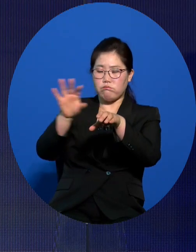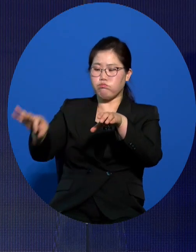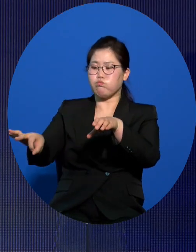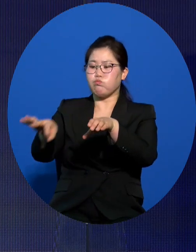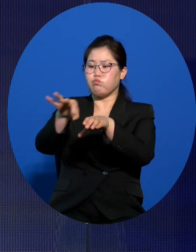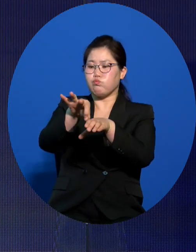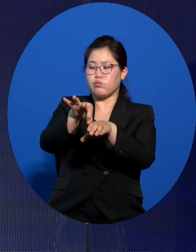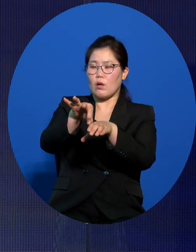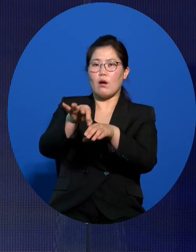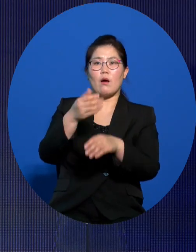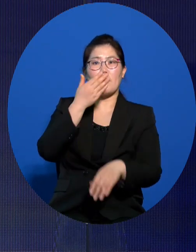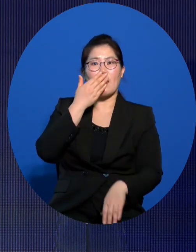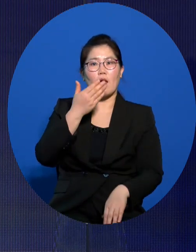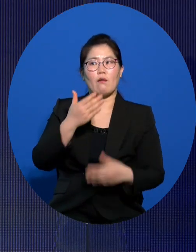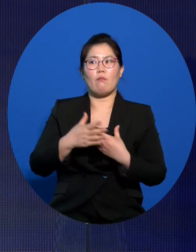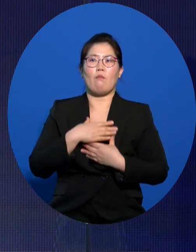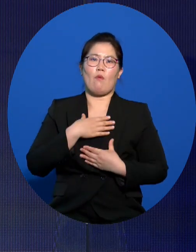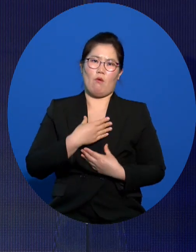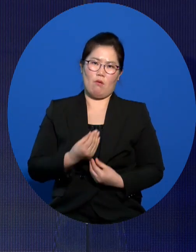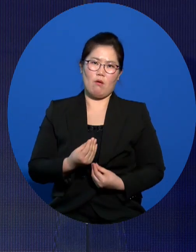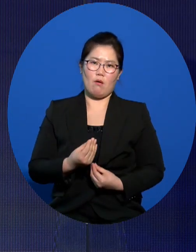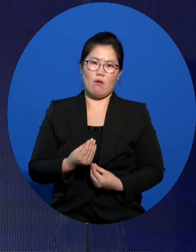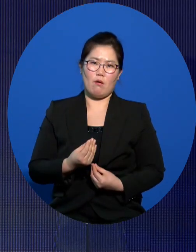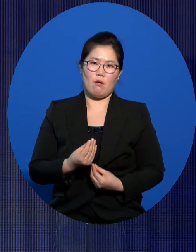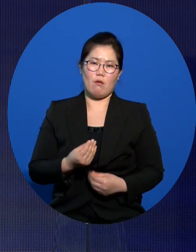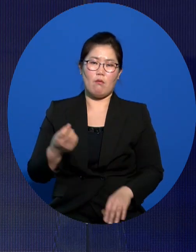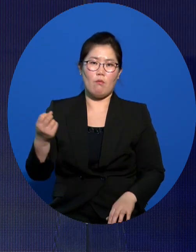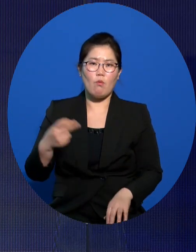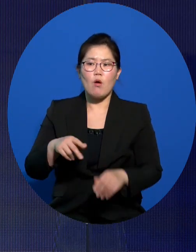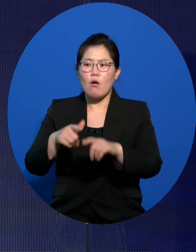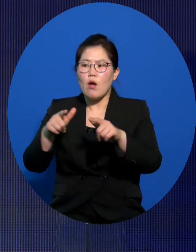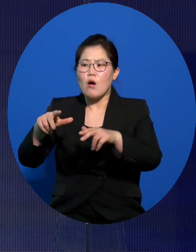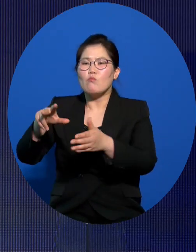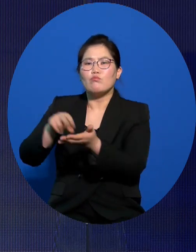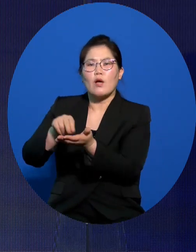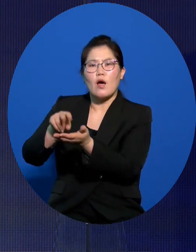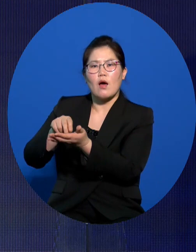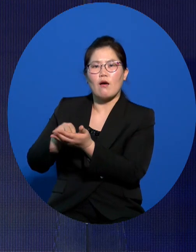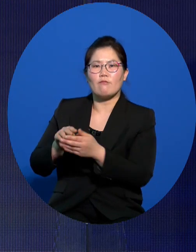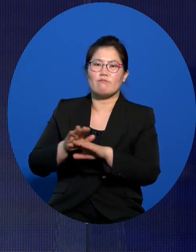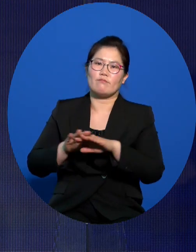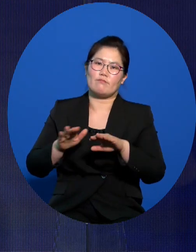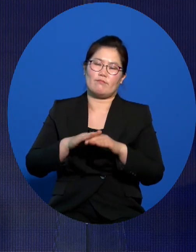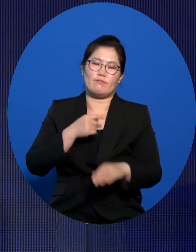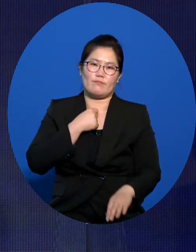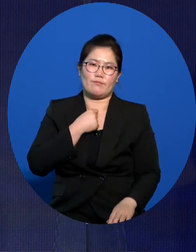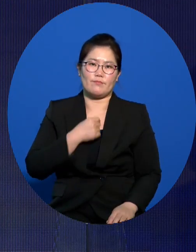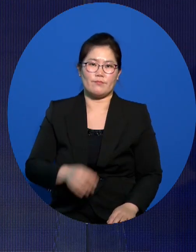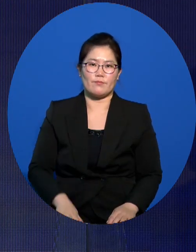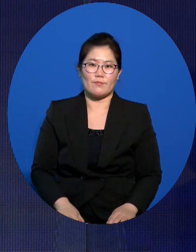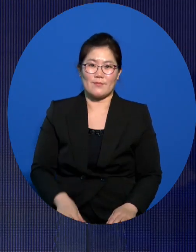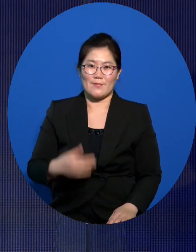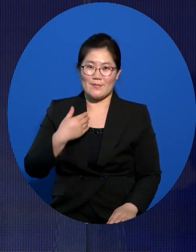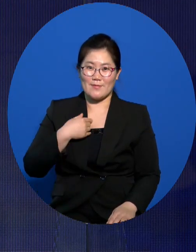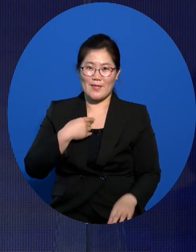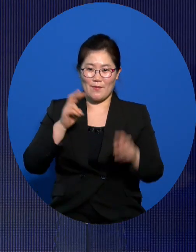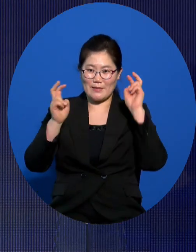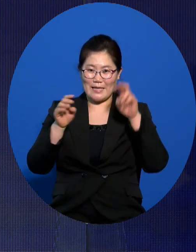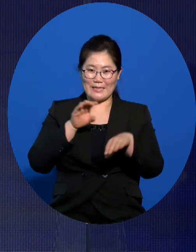and they can use the lifts on the side of the vehicle, and they can enjoy